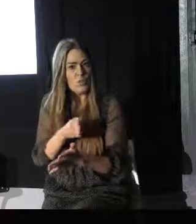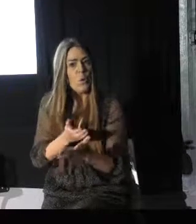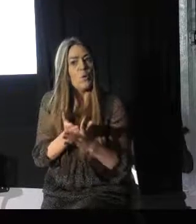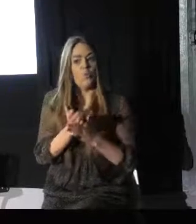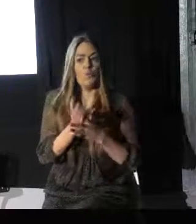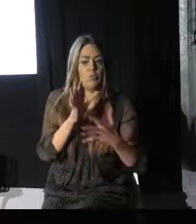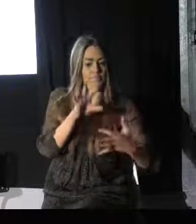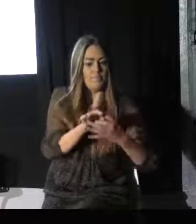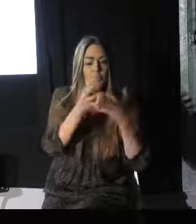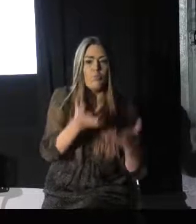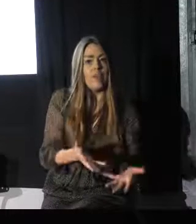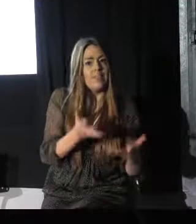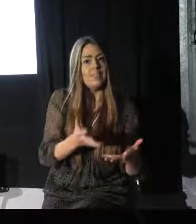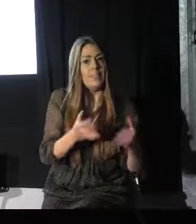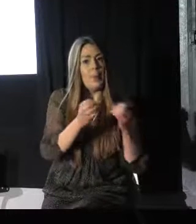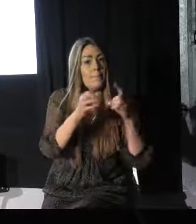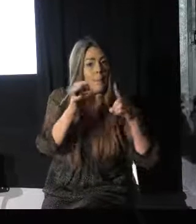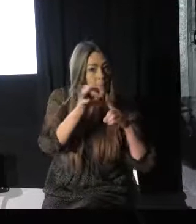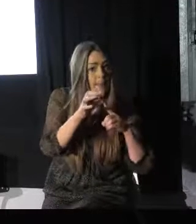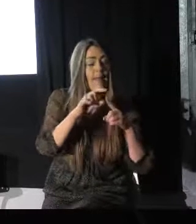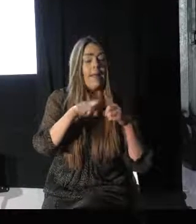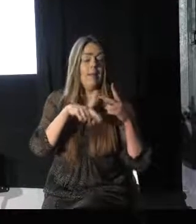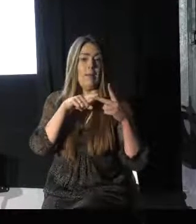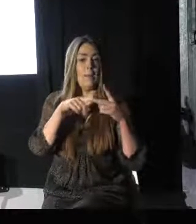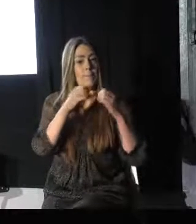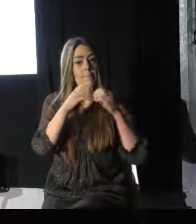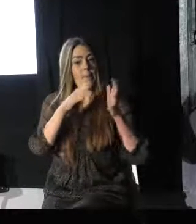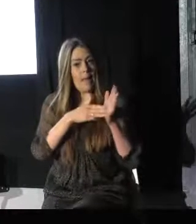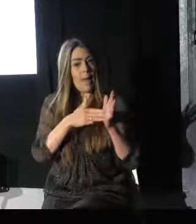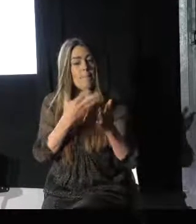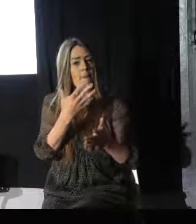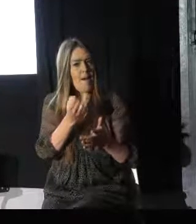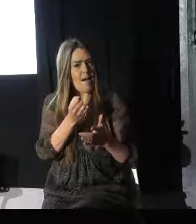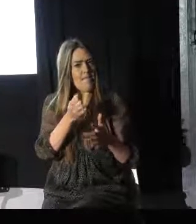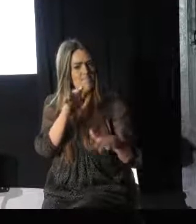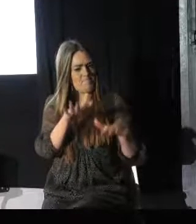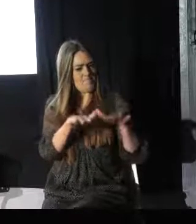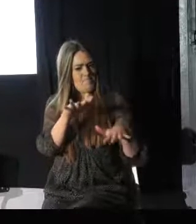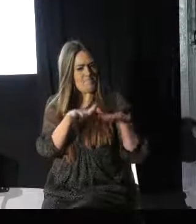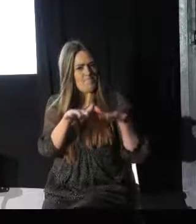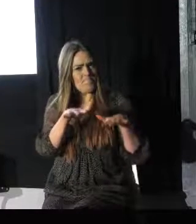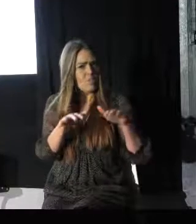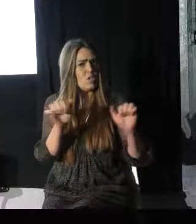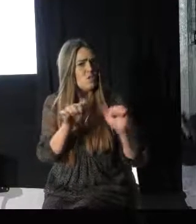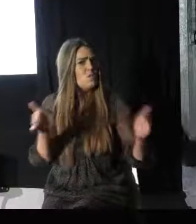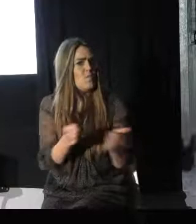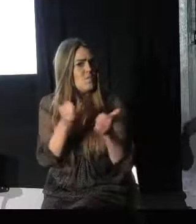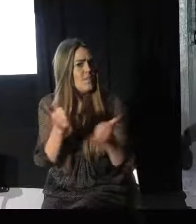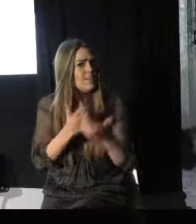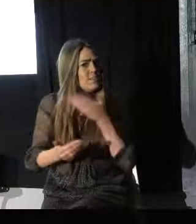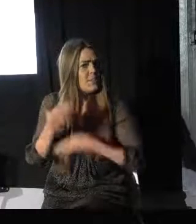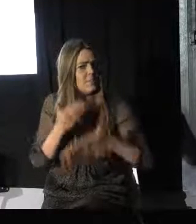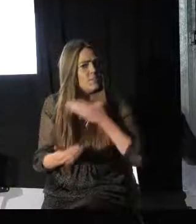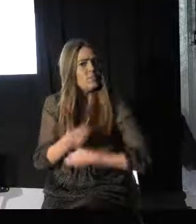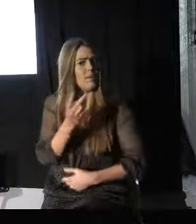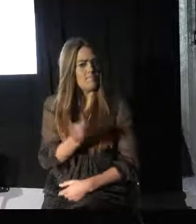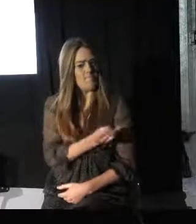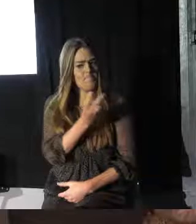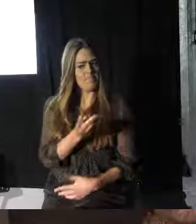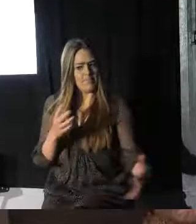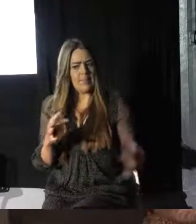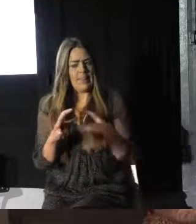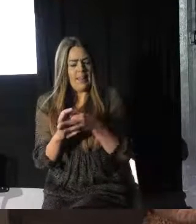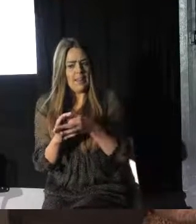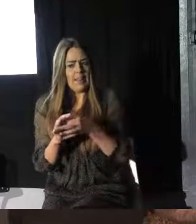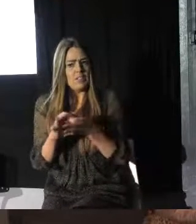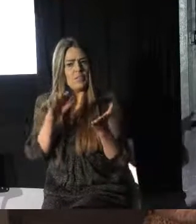that BP and the BM have this common unfinished history that relates to